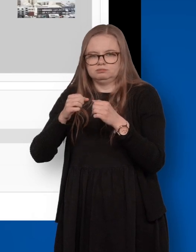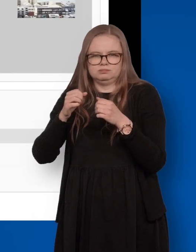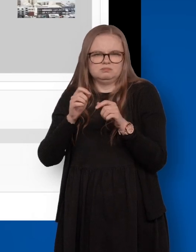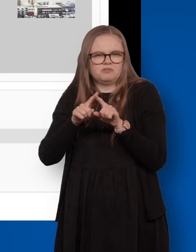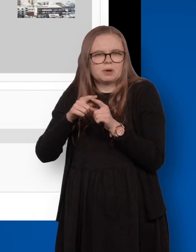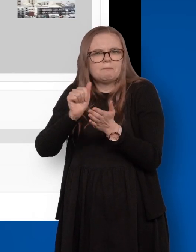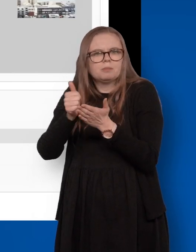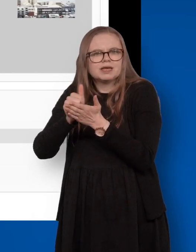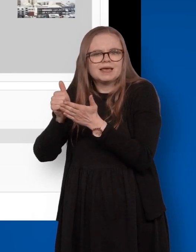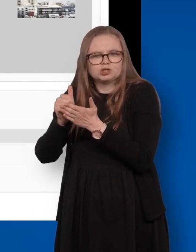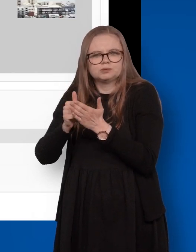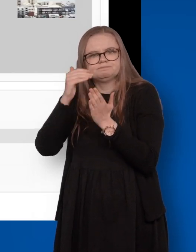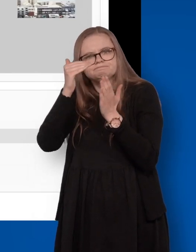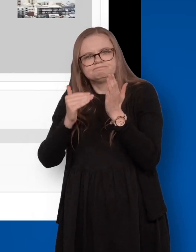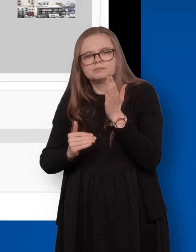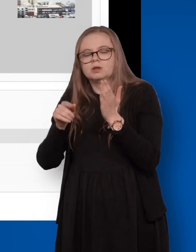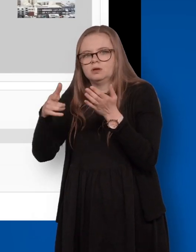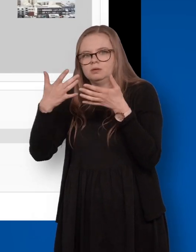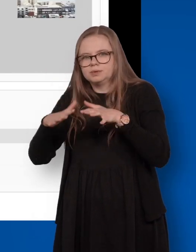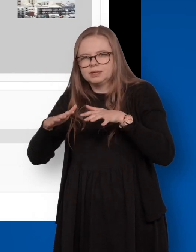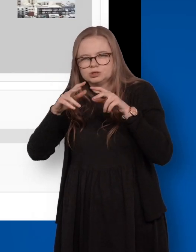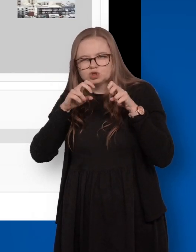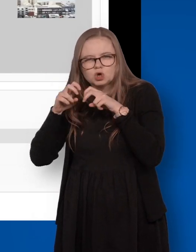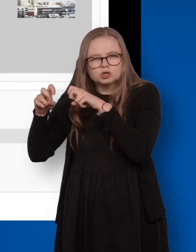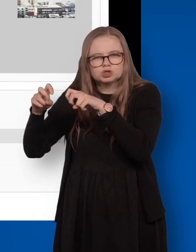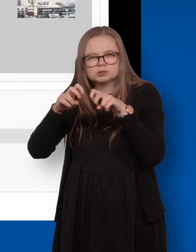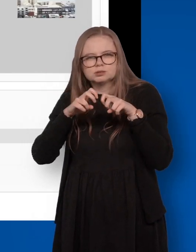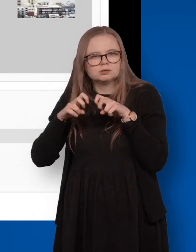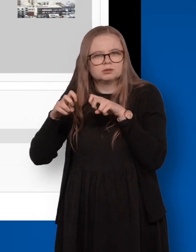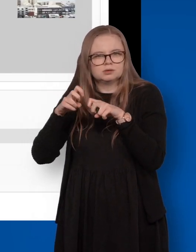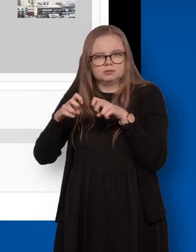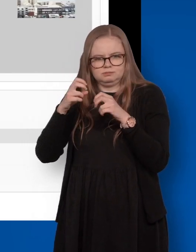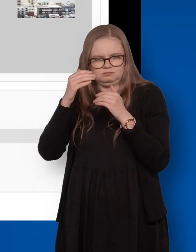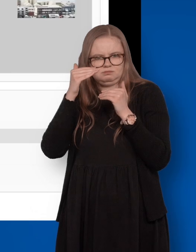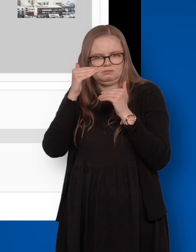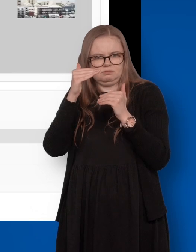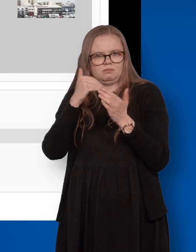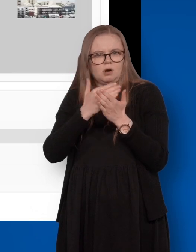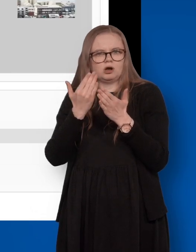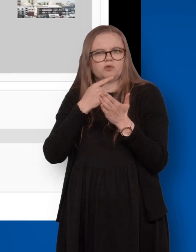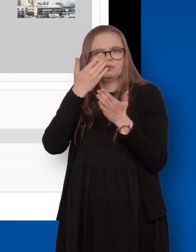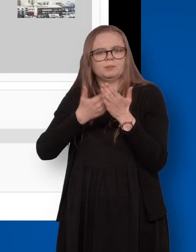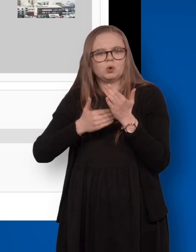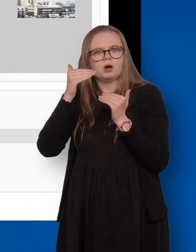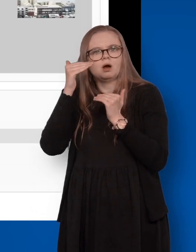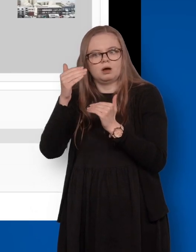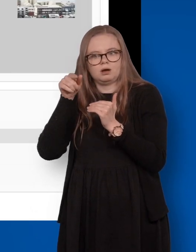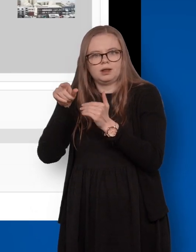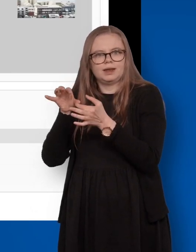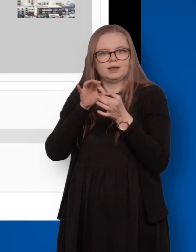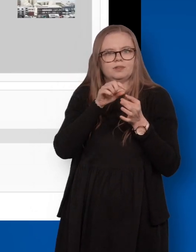catalog, and we have searched it for passages from reports that are